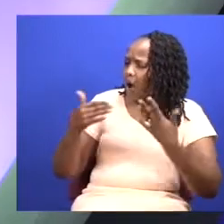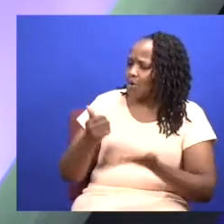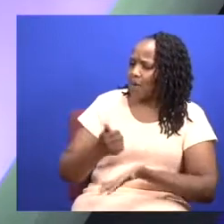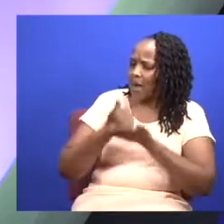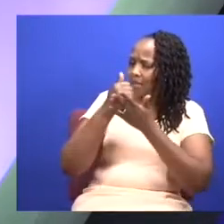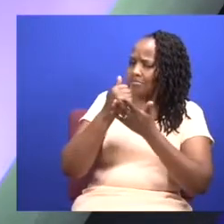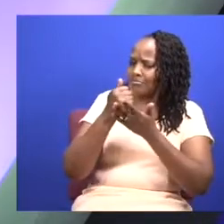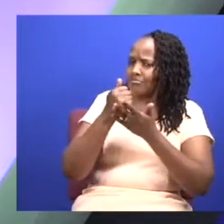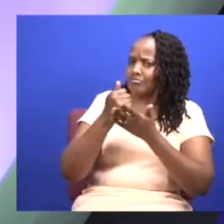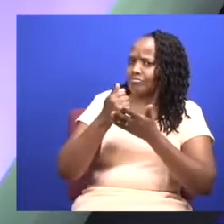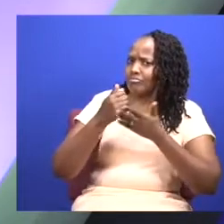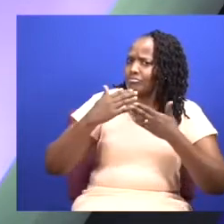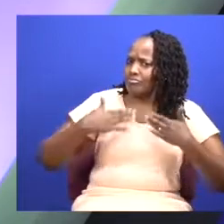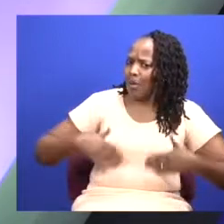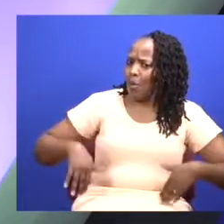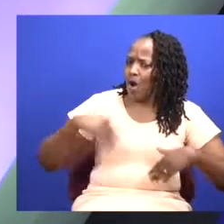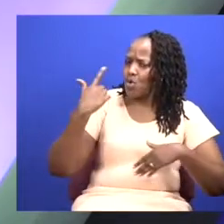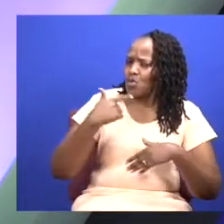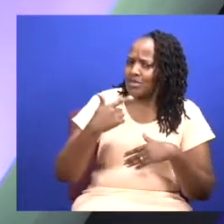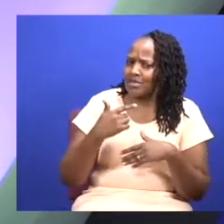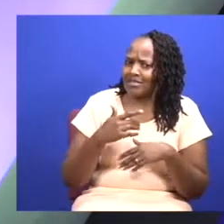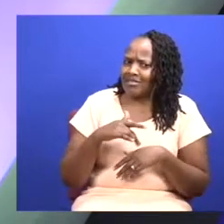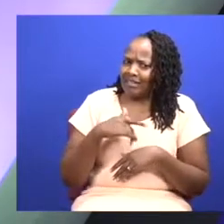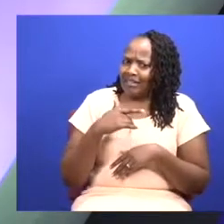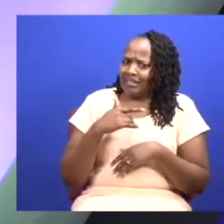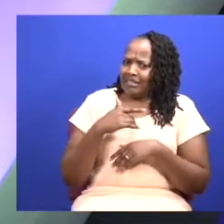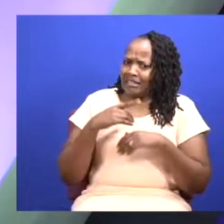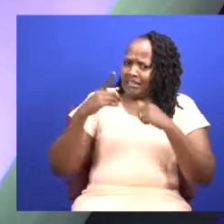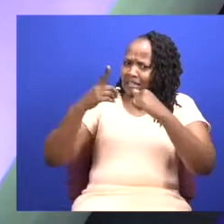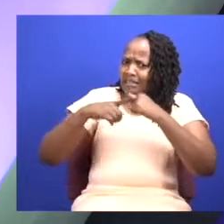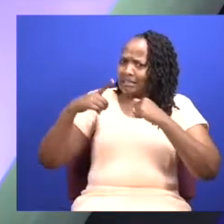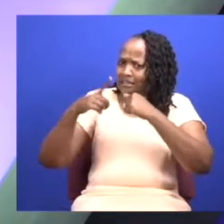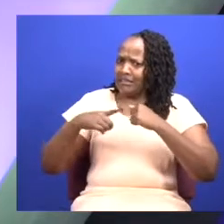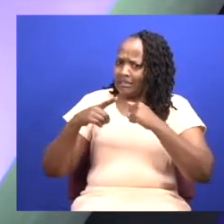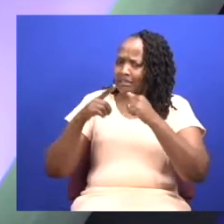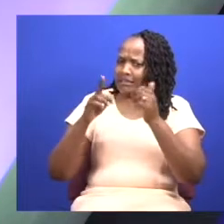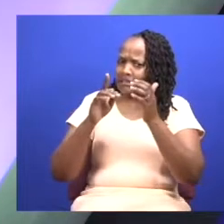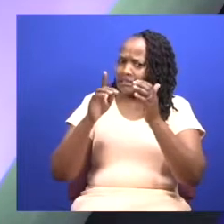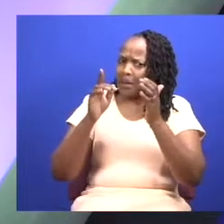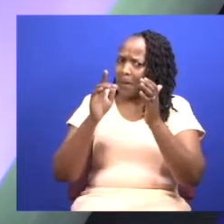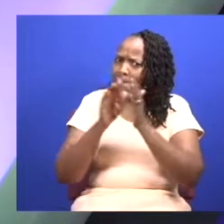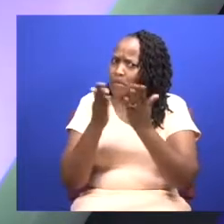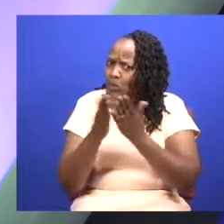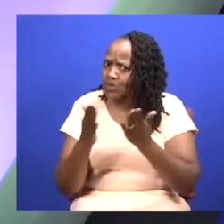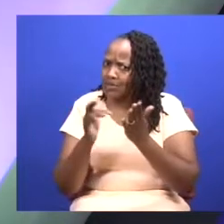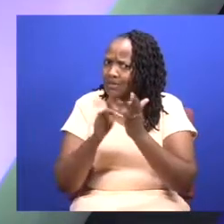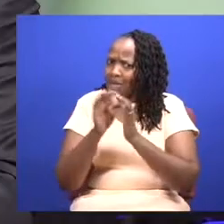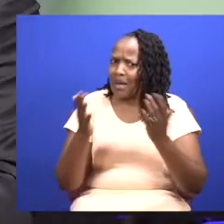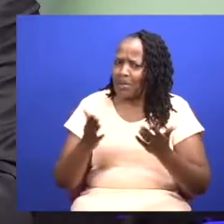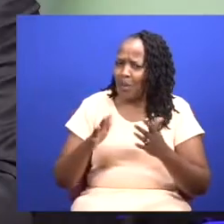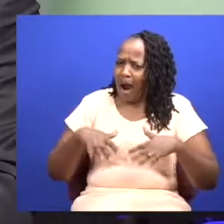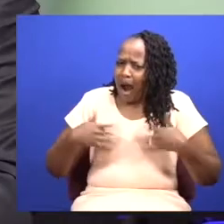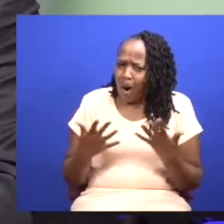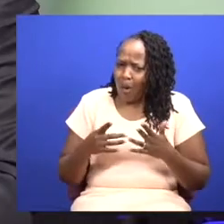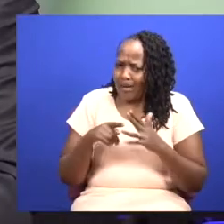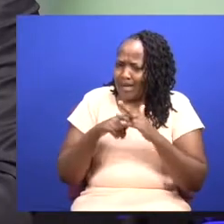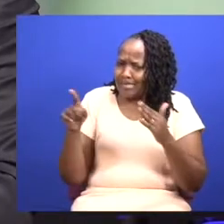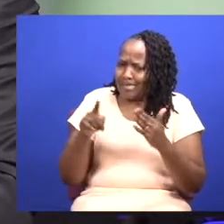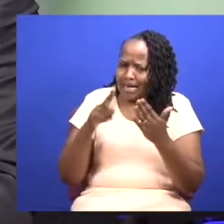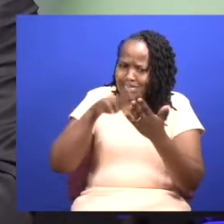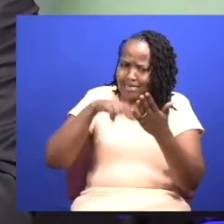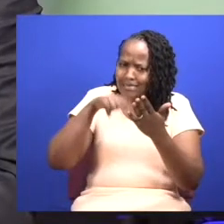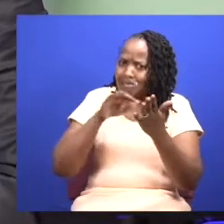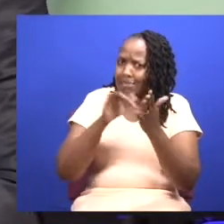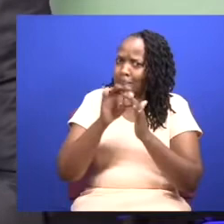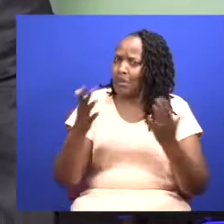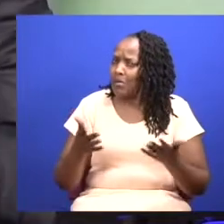feels intimidated by the size of the book, or 66 books, and they're trying to find a way, how do I even start reading this, you